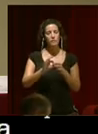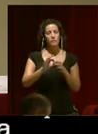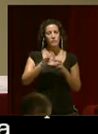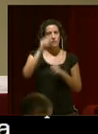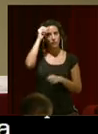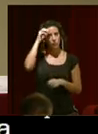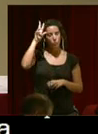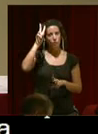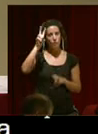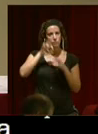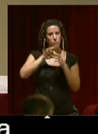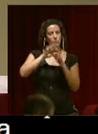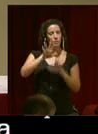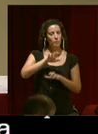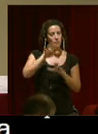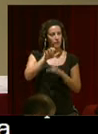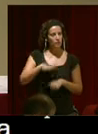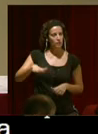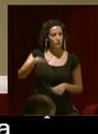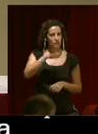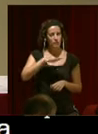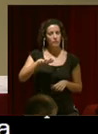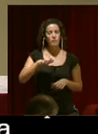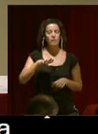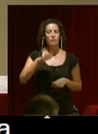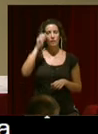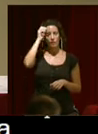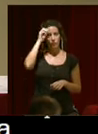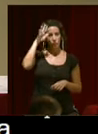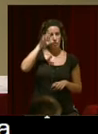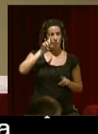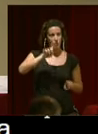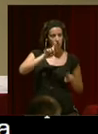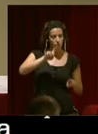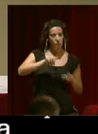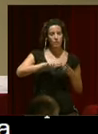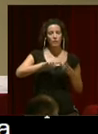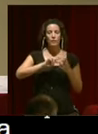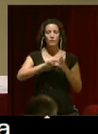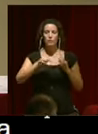specialist in virtual learning environments.